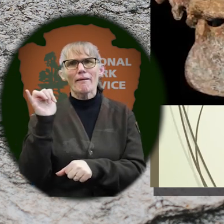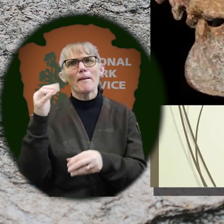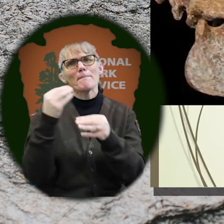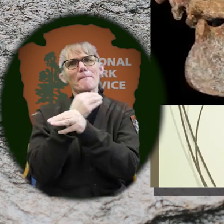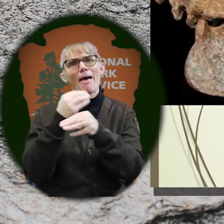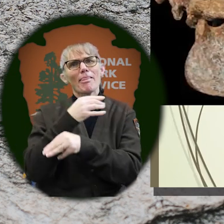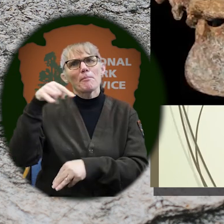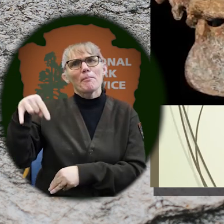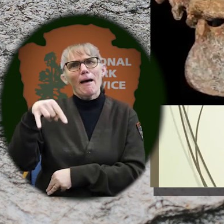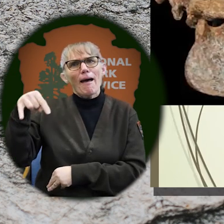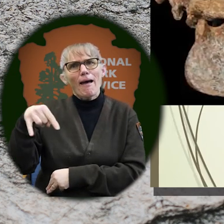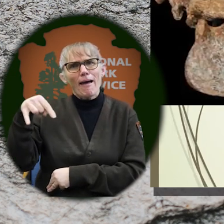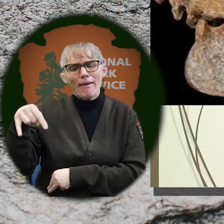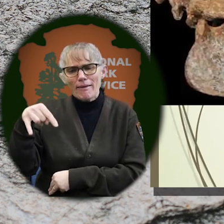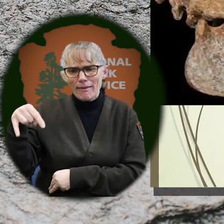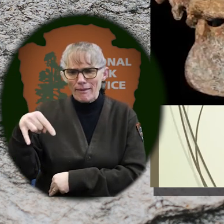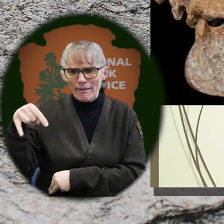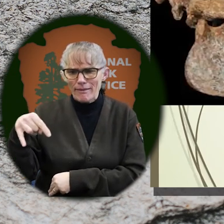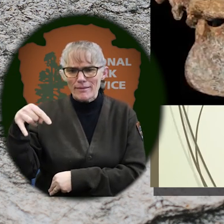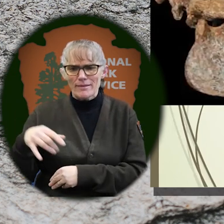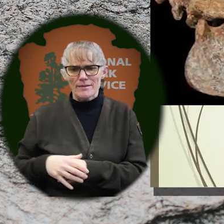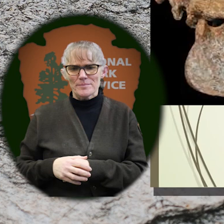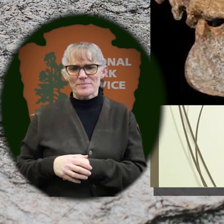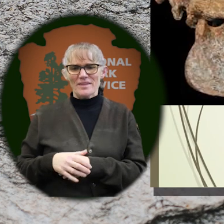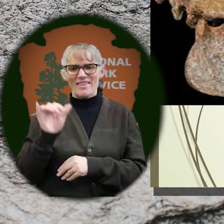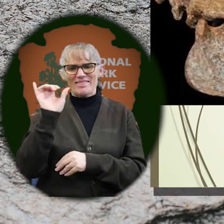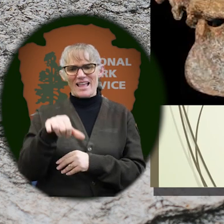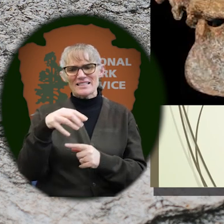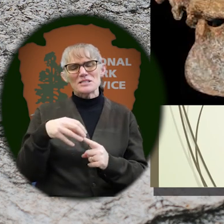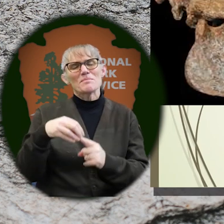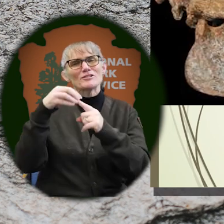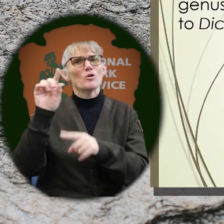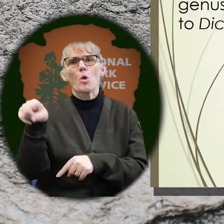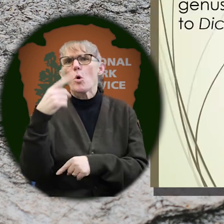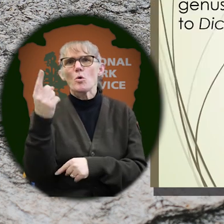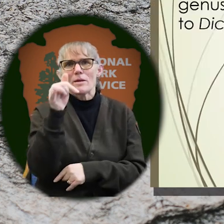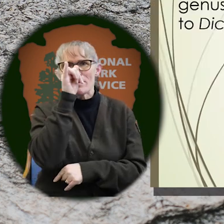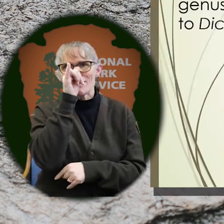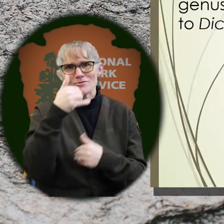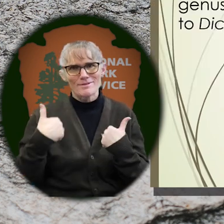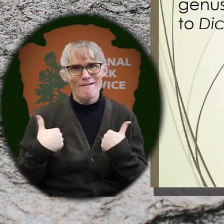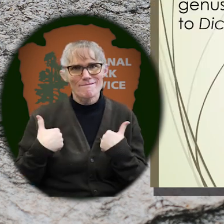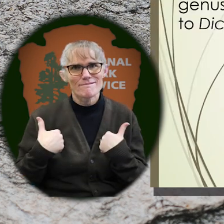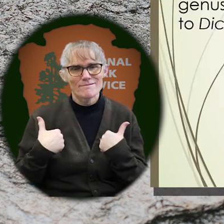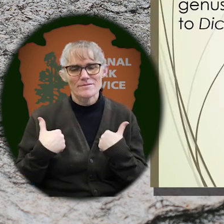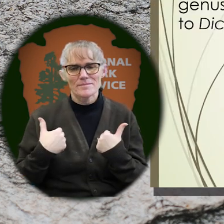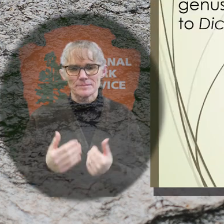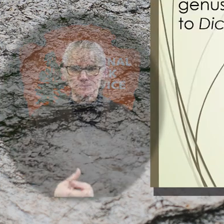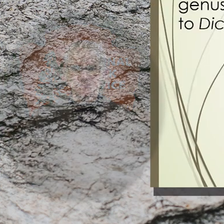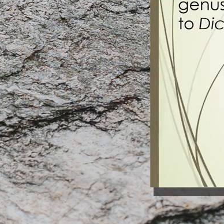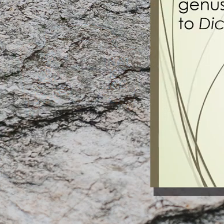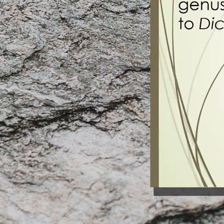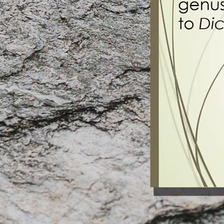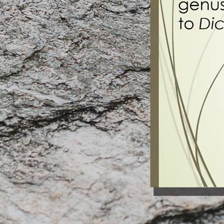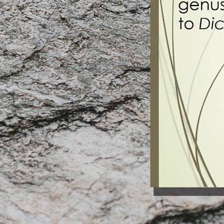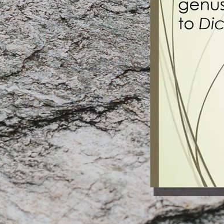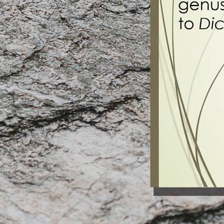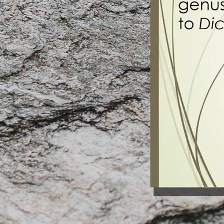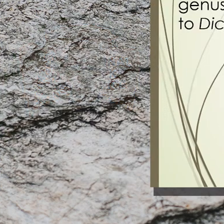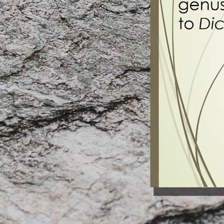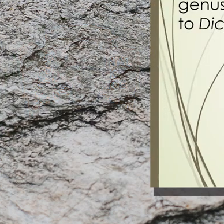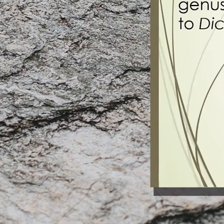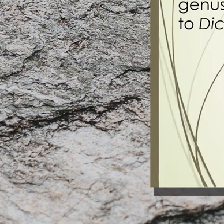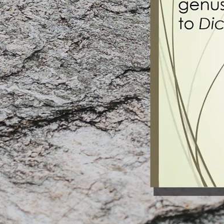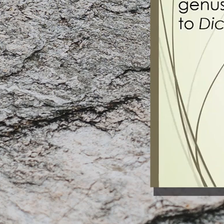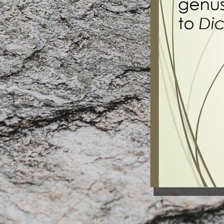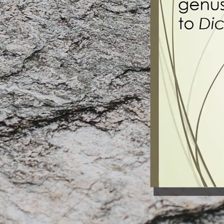a shape resembling the symbol pi, and this is unique amongst rhinoceros. Sunshyne reads from the screen. Then two pictures appear over the text. First,